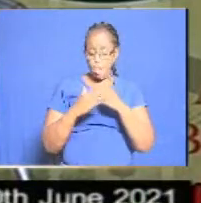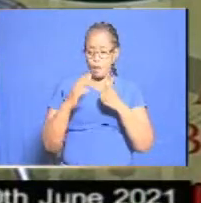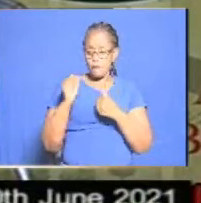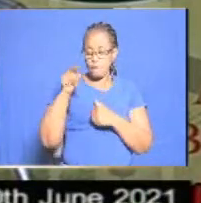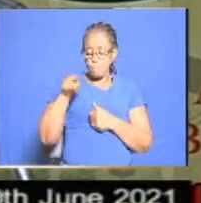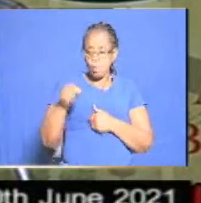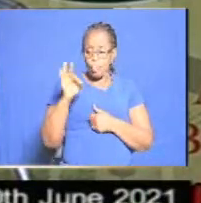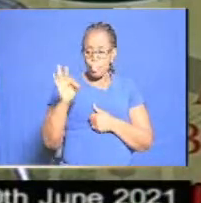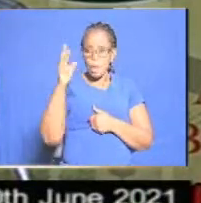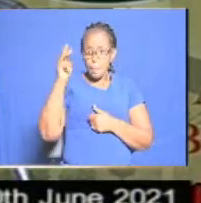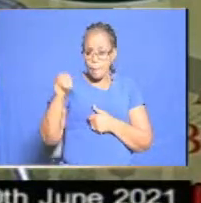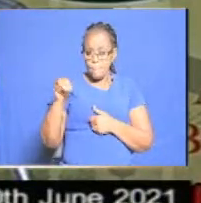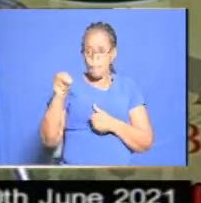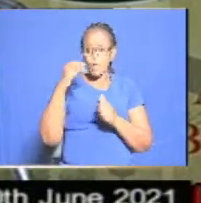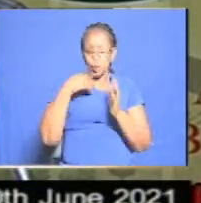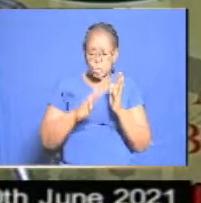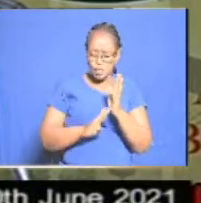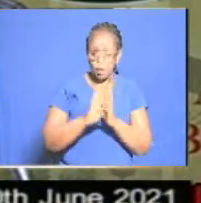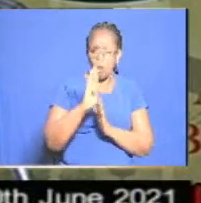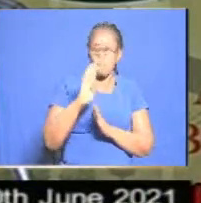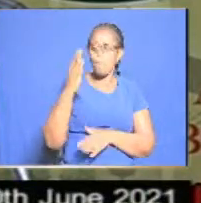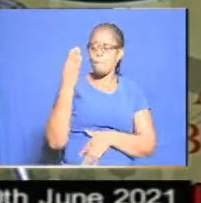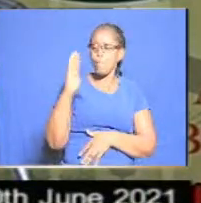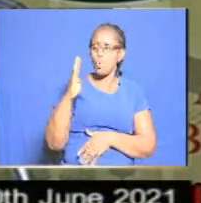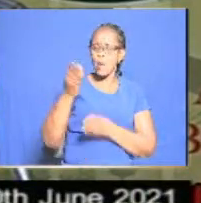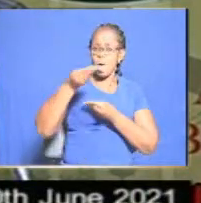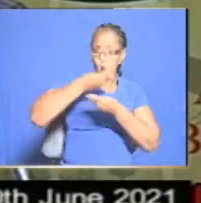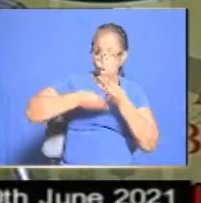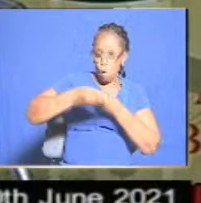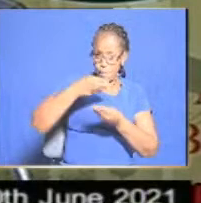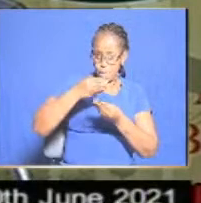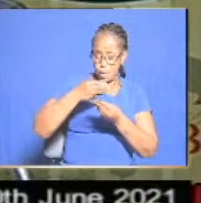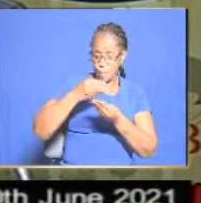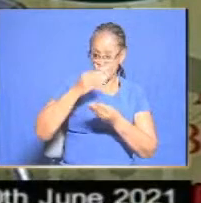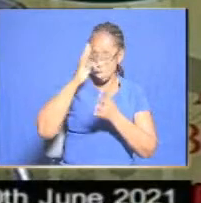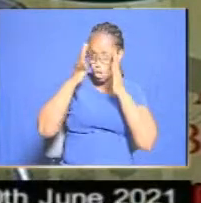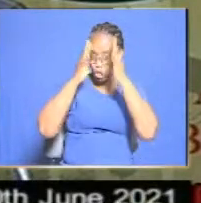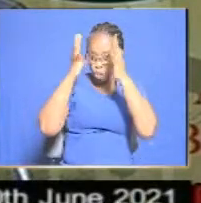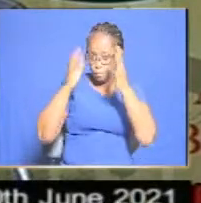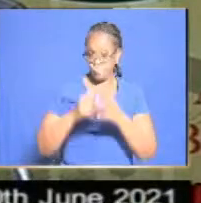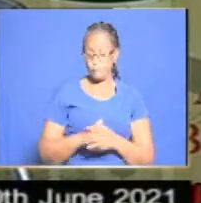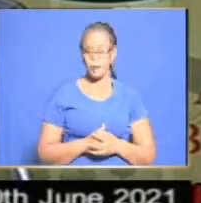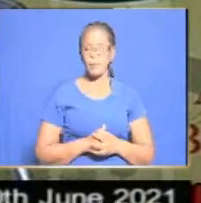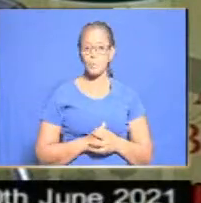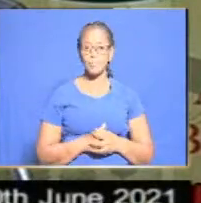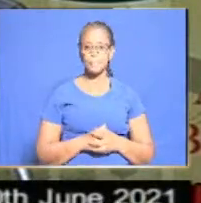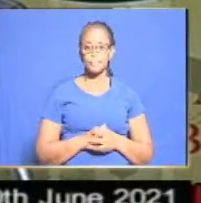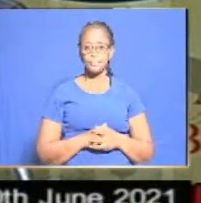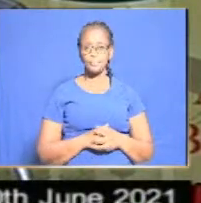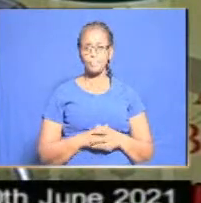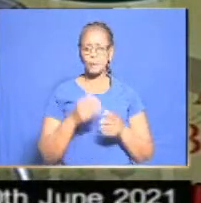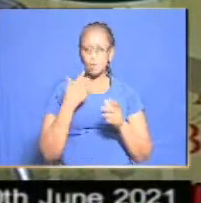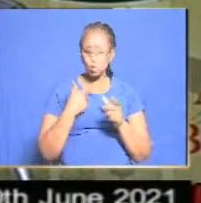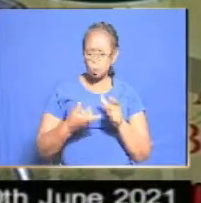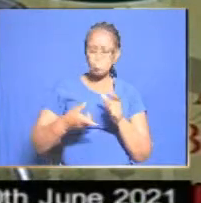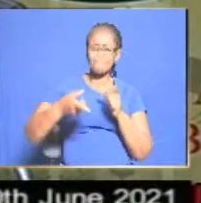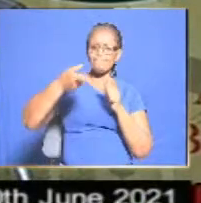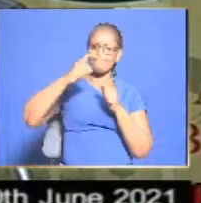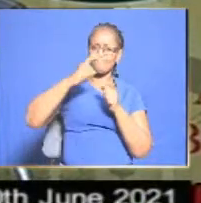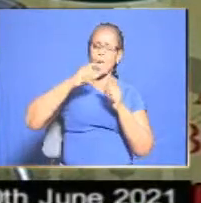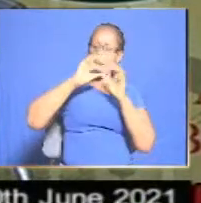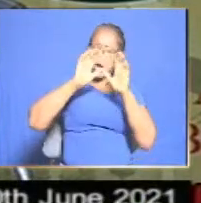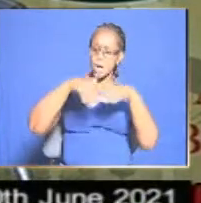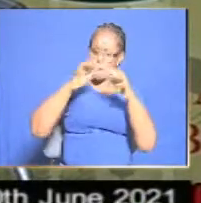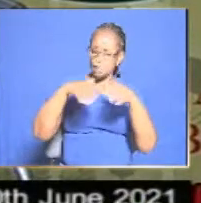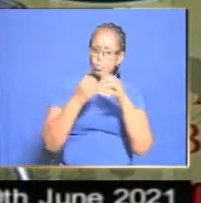million for development of blue economy initiatives. Mr. Speaker, in order to increase agricultural productivity